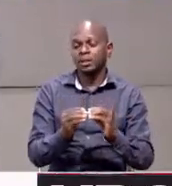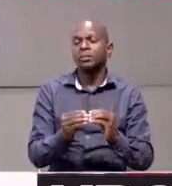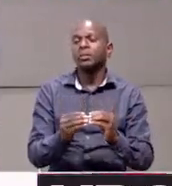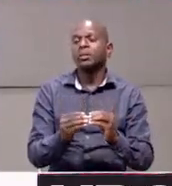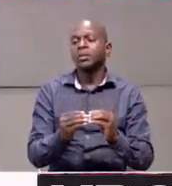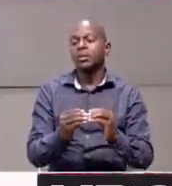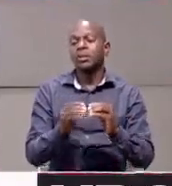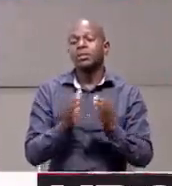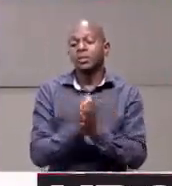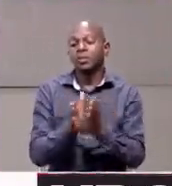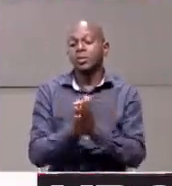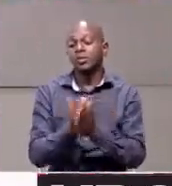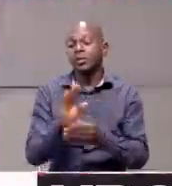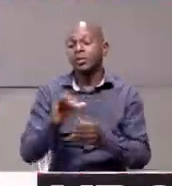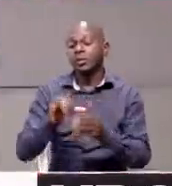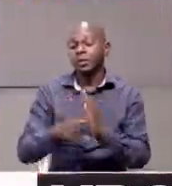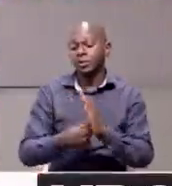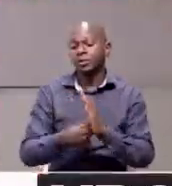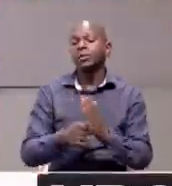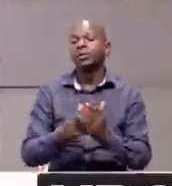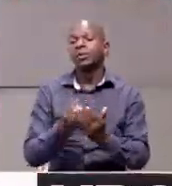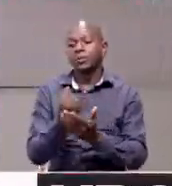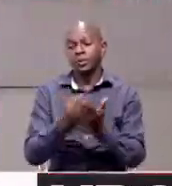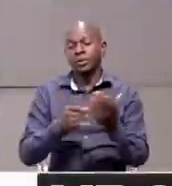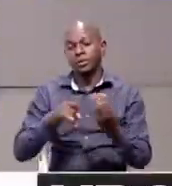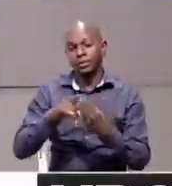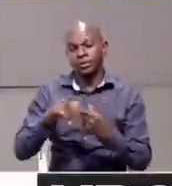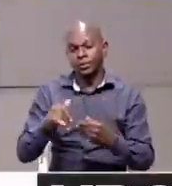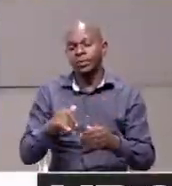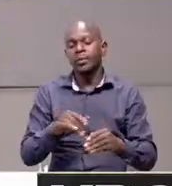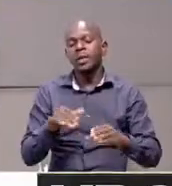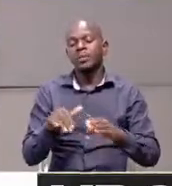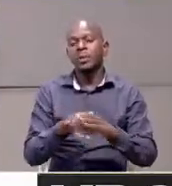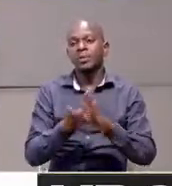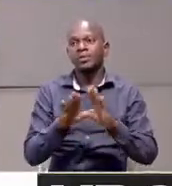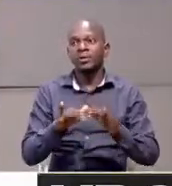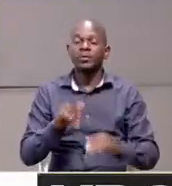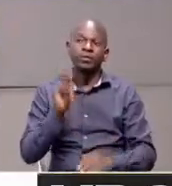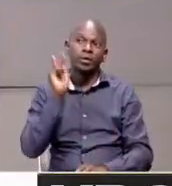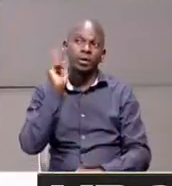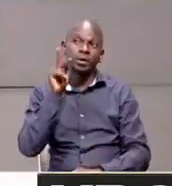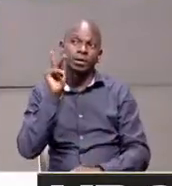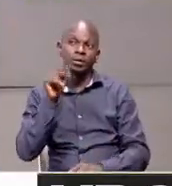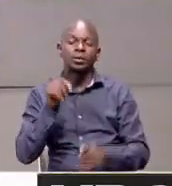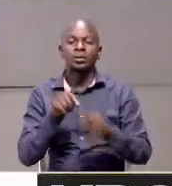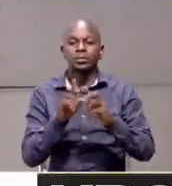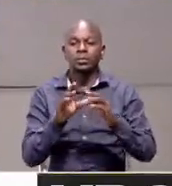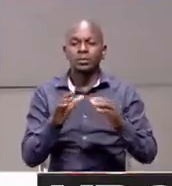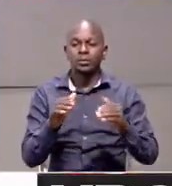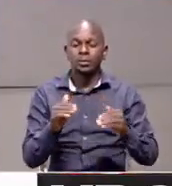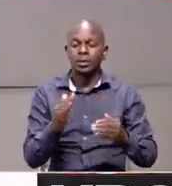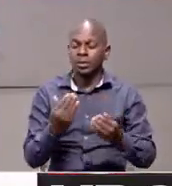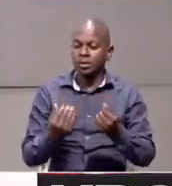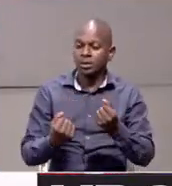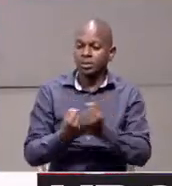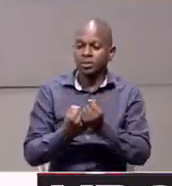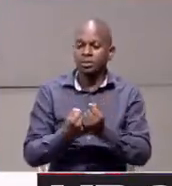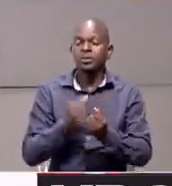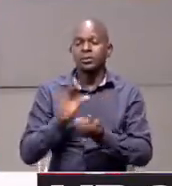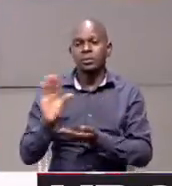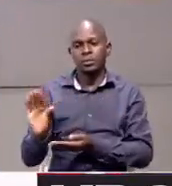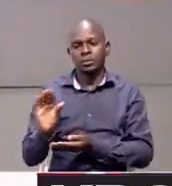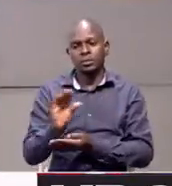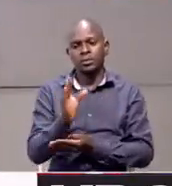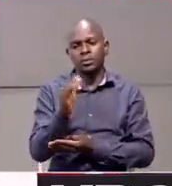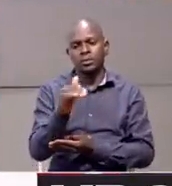So the Kalungu West legislator Joseph Sewungu was among the runners and vowed to mobilize MPs to support allocation of